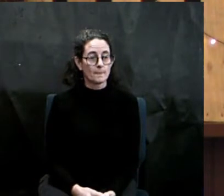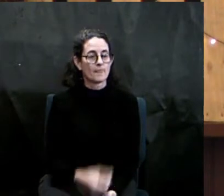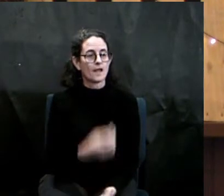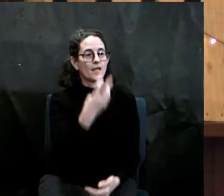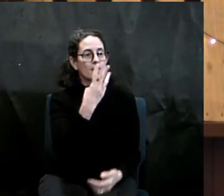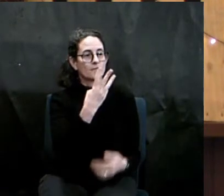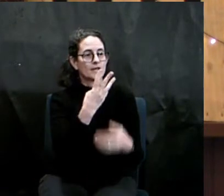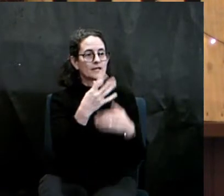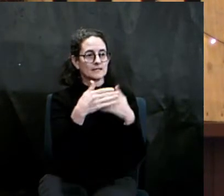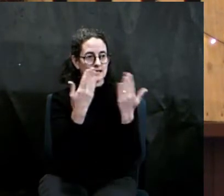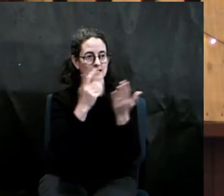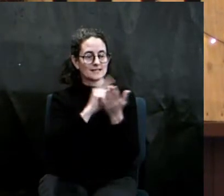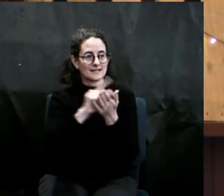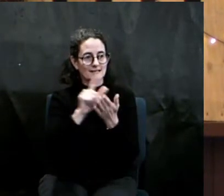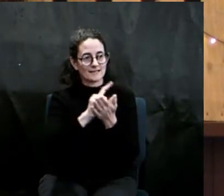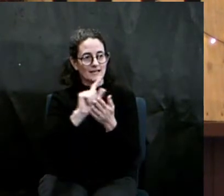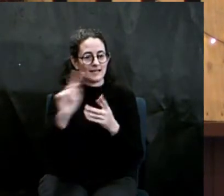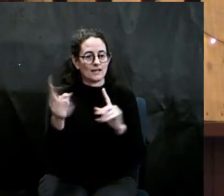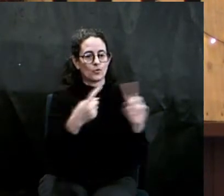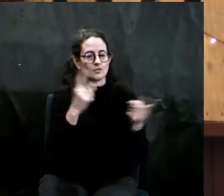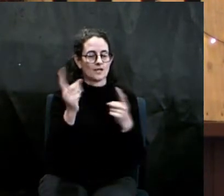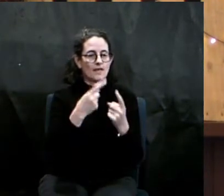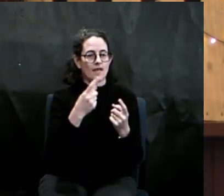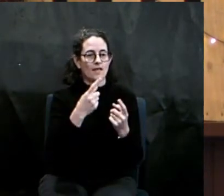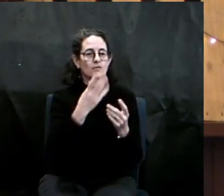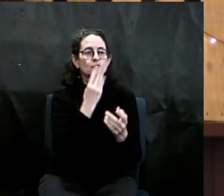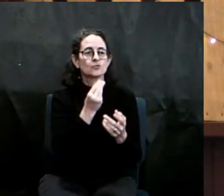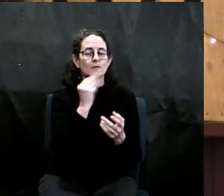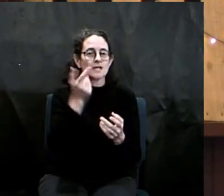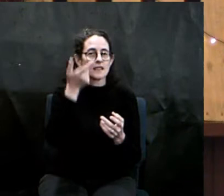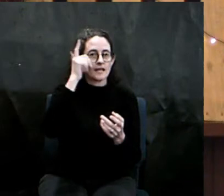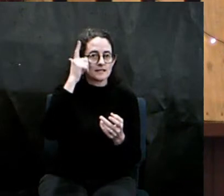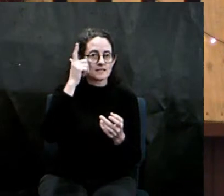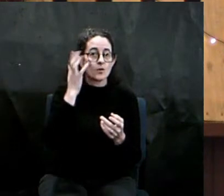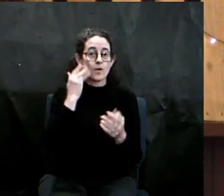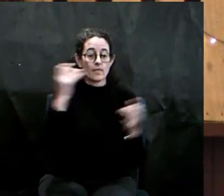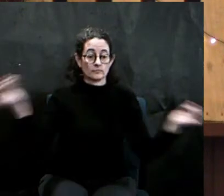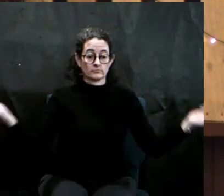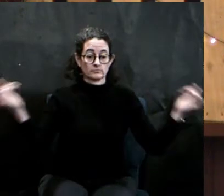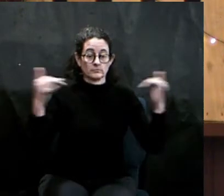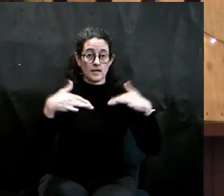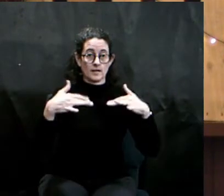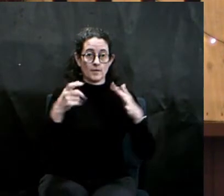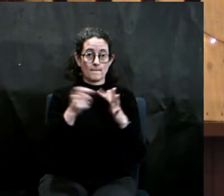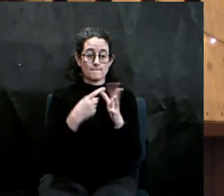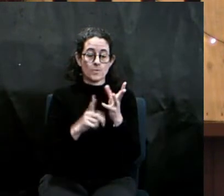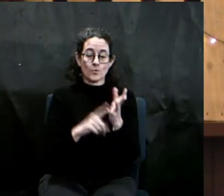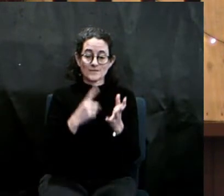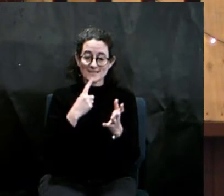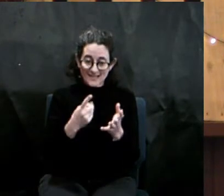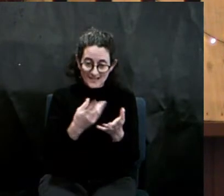3 days later, he called together the local Jewish leaders. When they had assembled, Paul said to them, "My